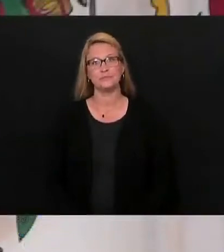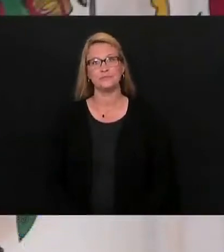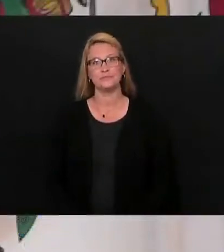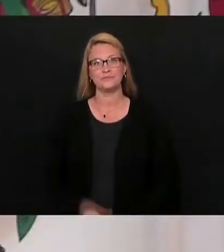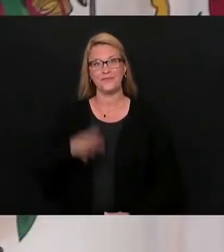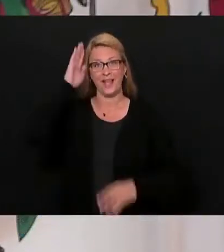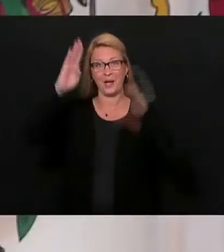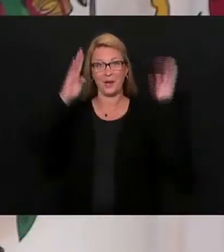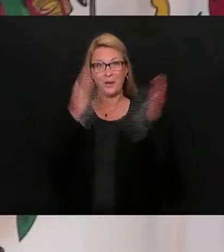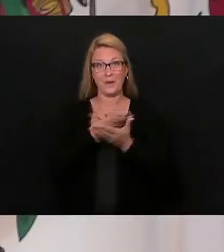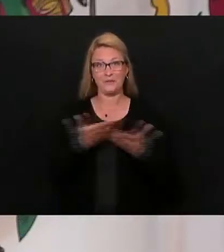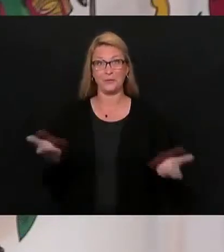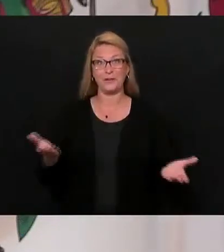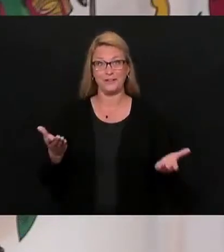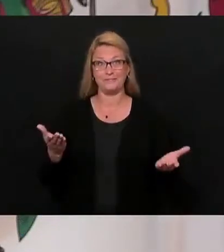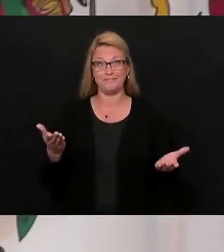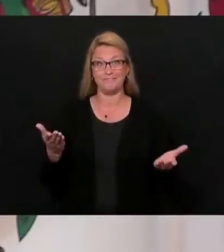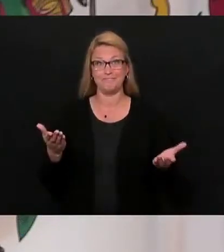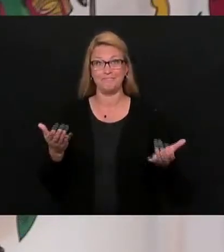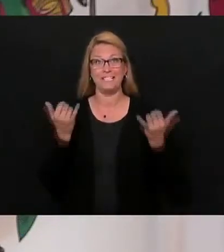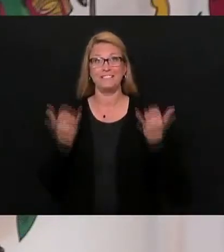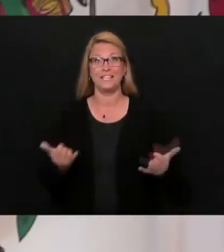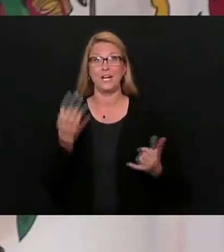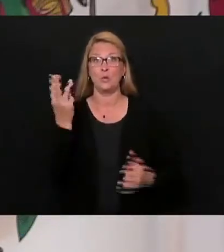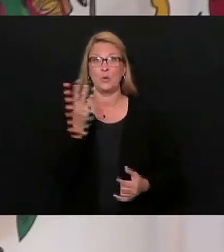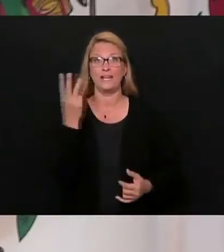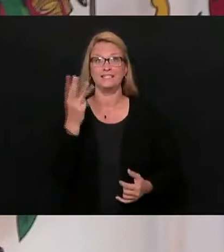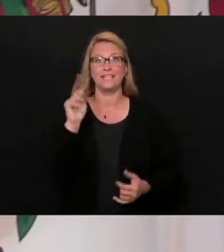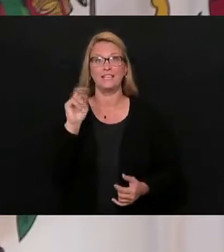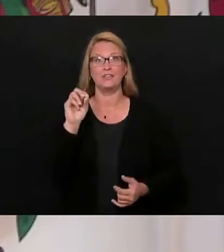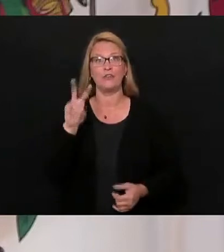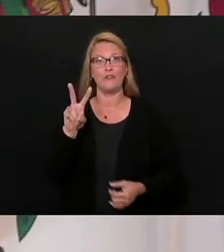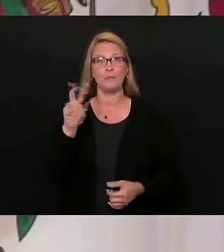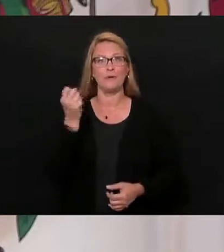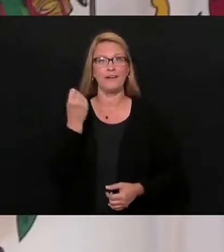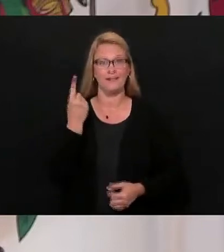Hello, everyone. It's Wednesday, November the 11th,